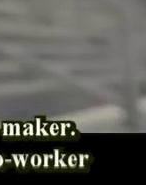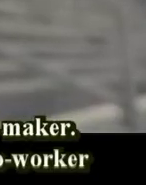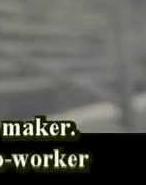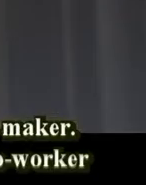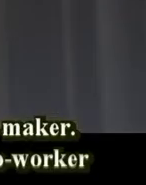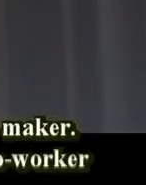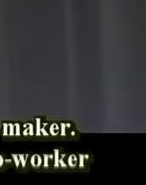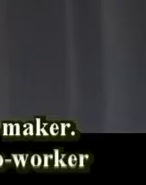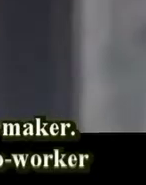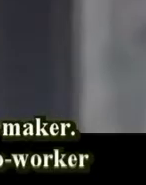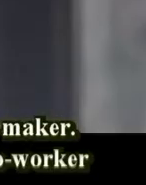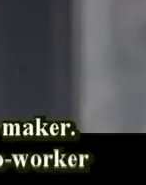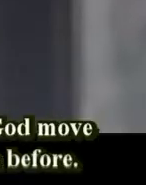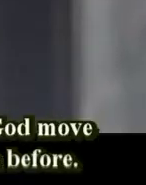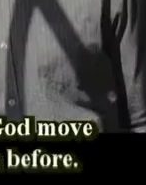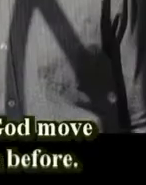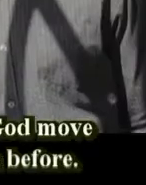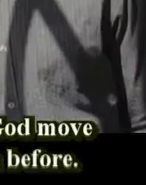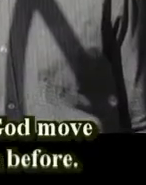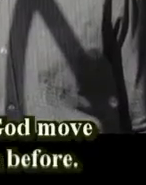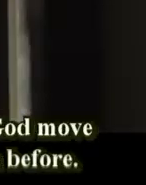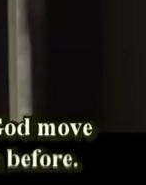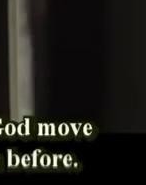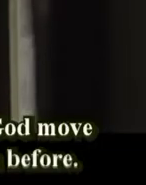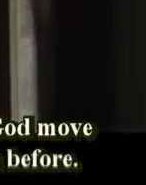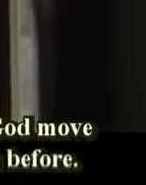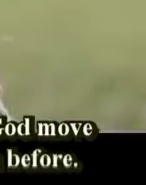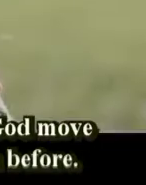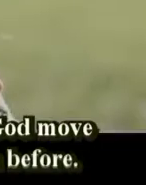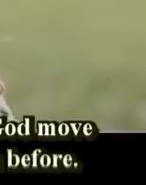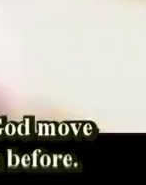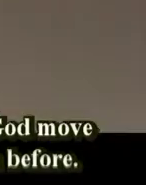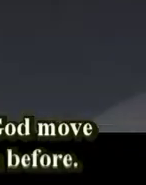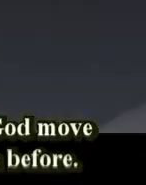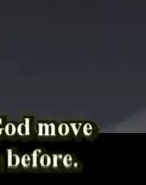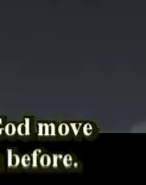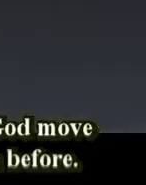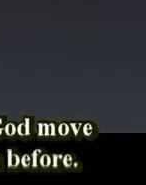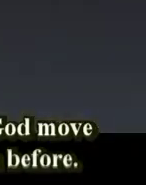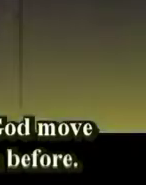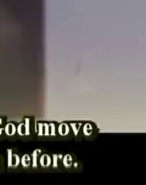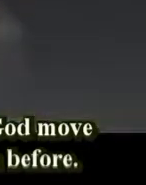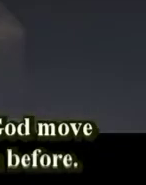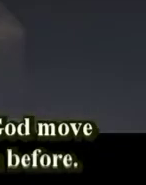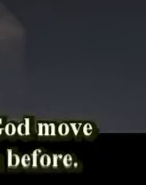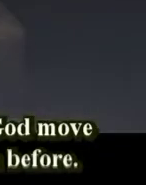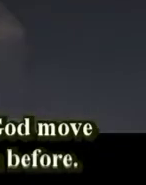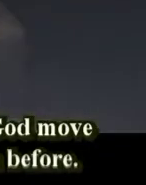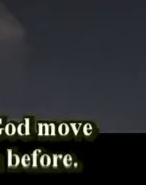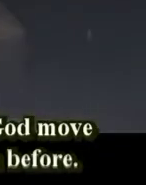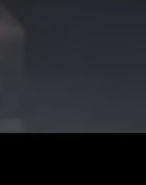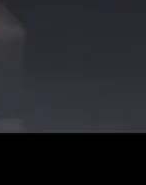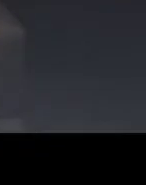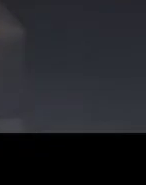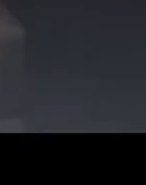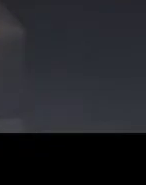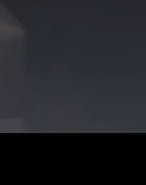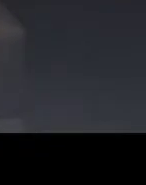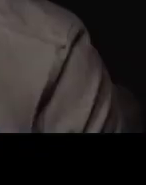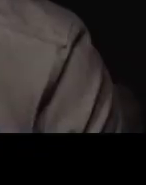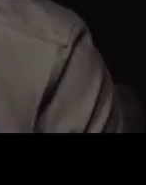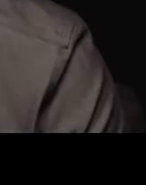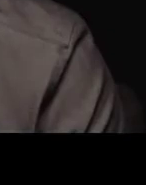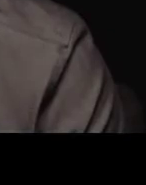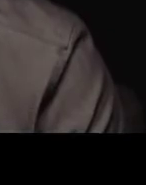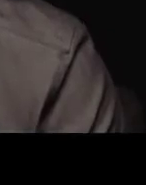family member, one coworker, one person at a time. We want to see God move in our nation like we have never seen before, but it all